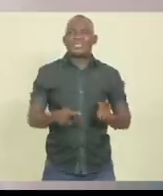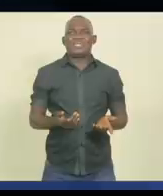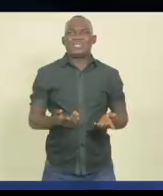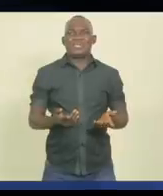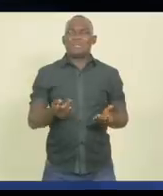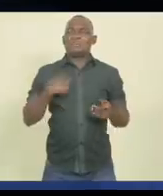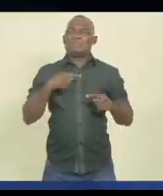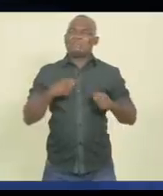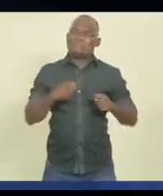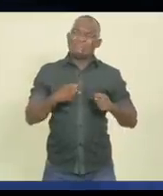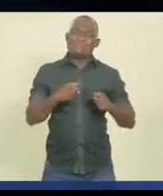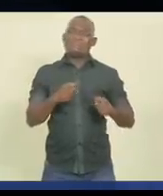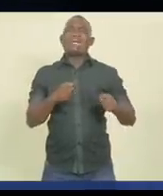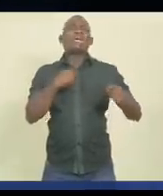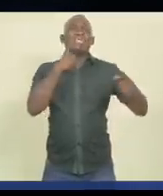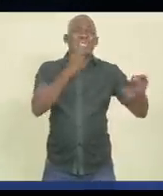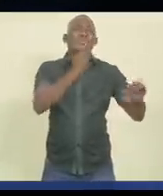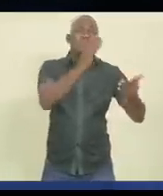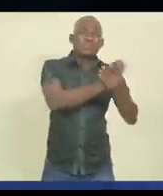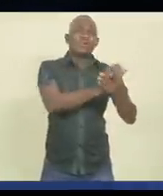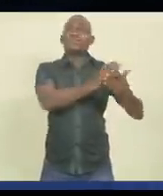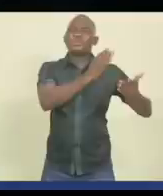I tried to tell him to stop,